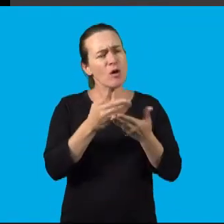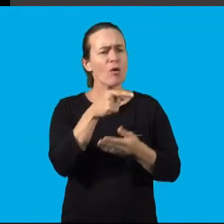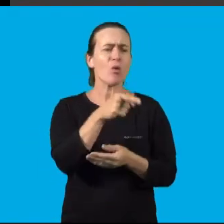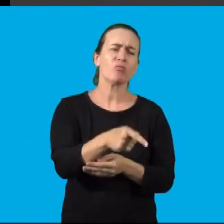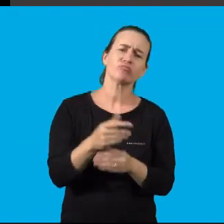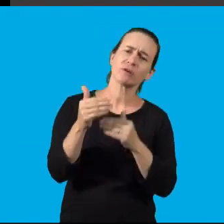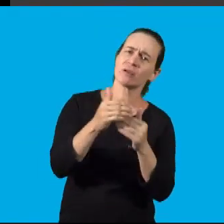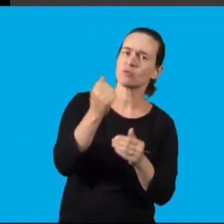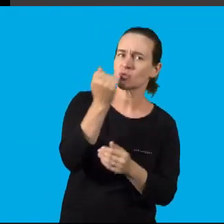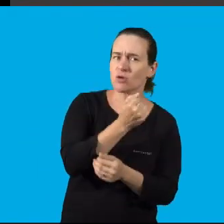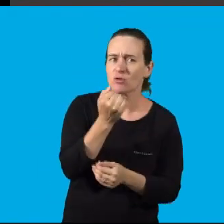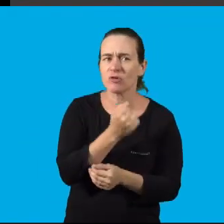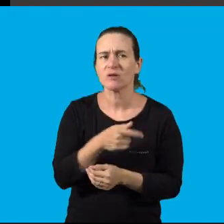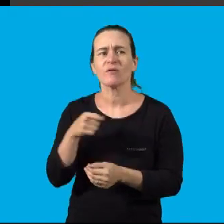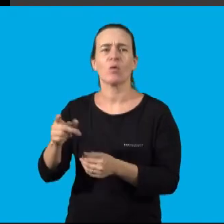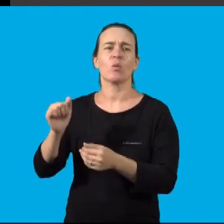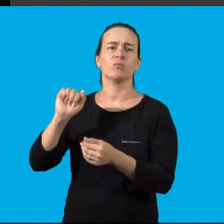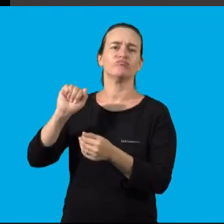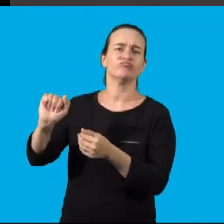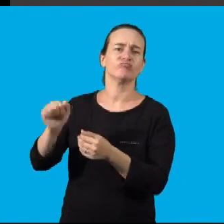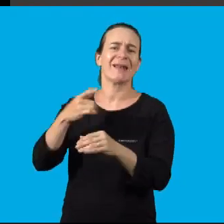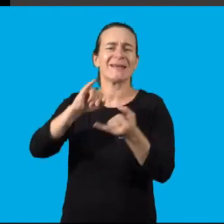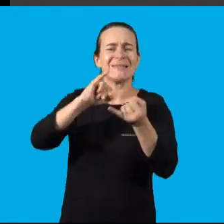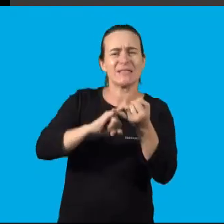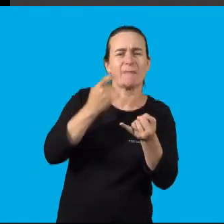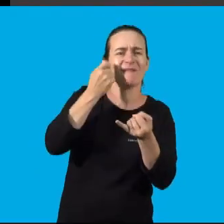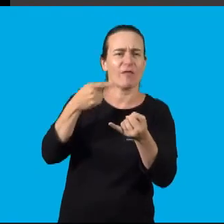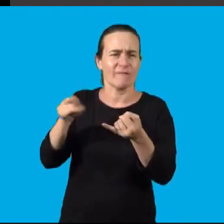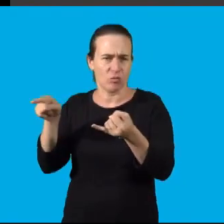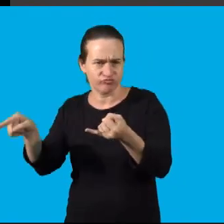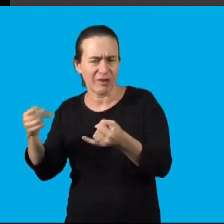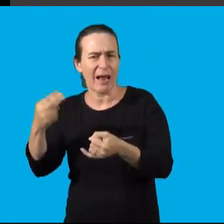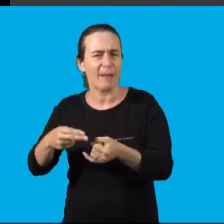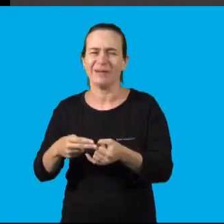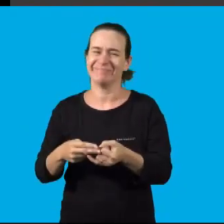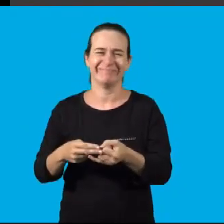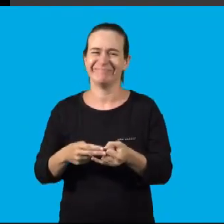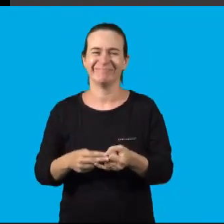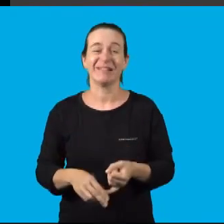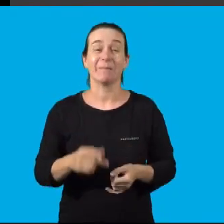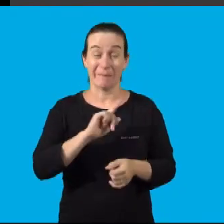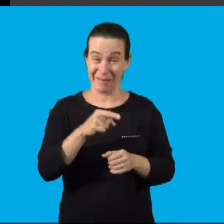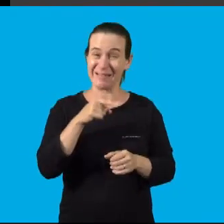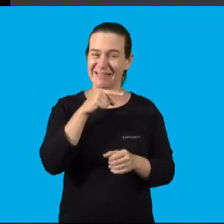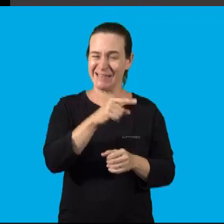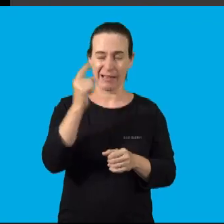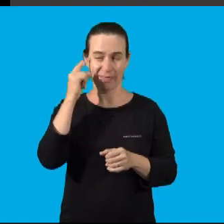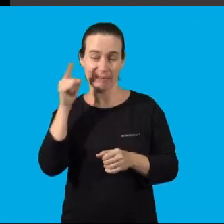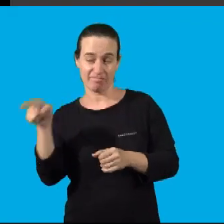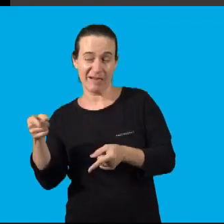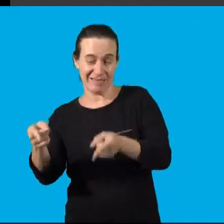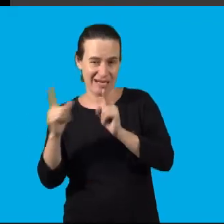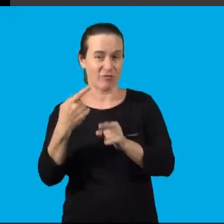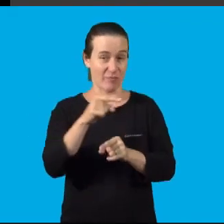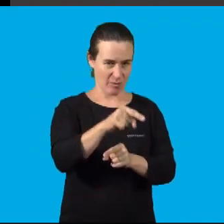and concerned stepfather to Hamlet, he actually regards him as a threat. So here we are dealing once again with